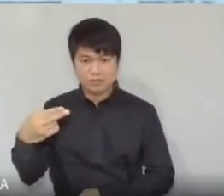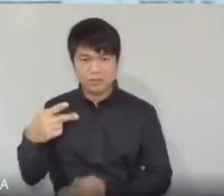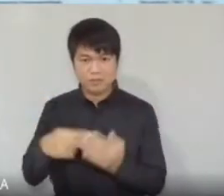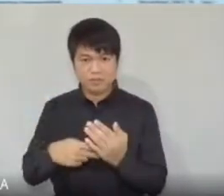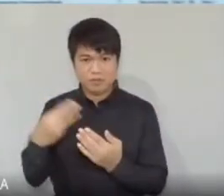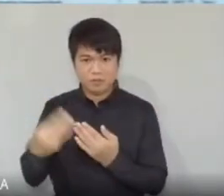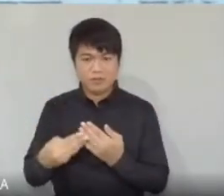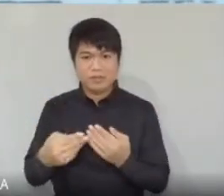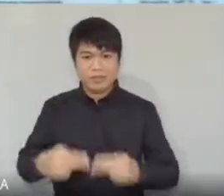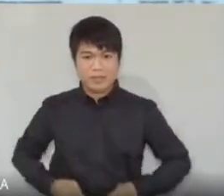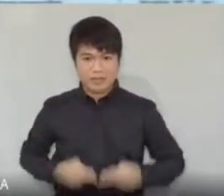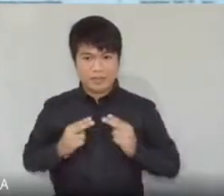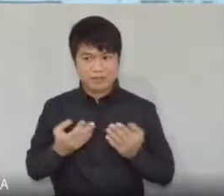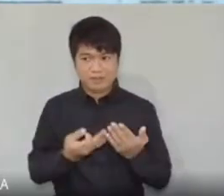have